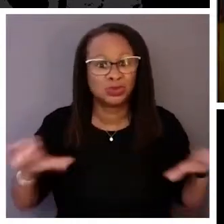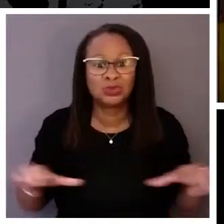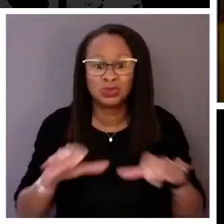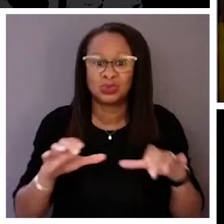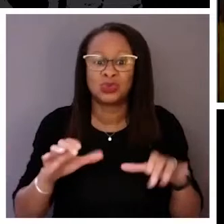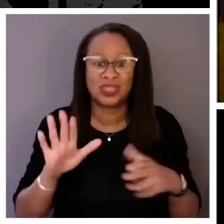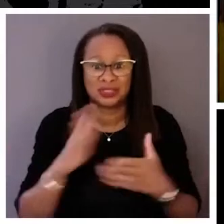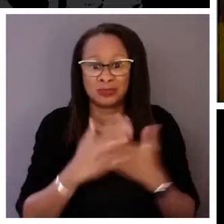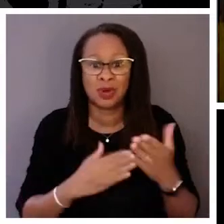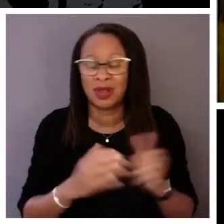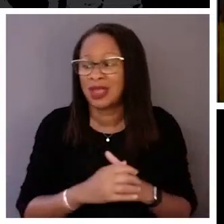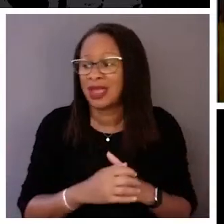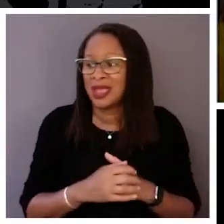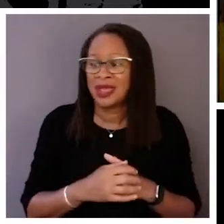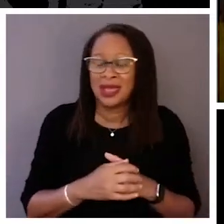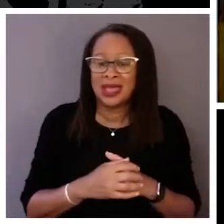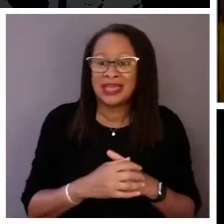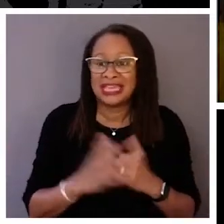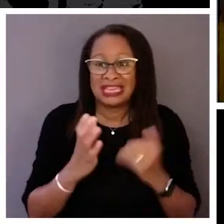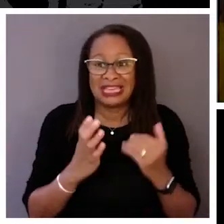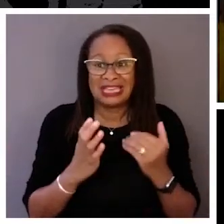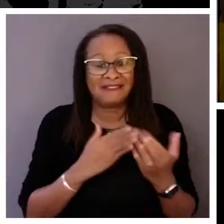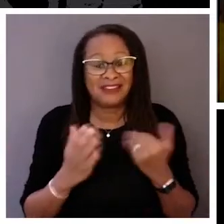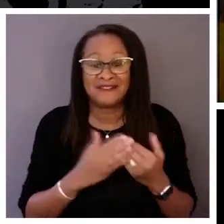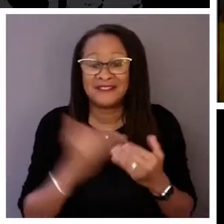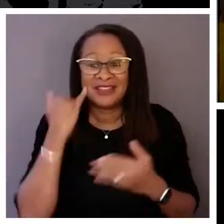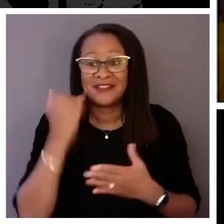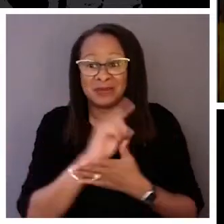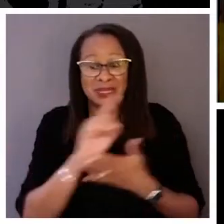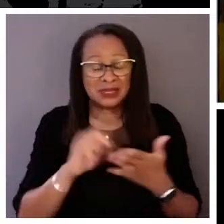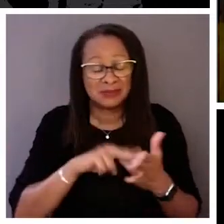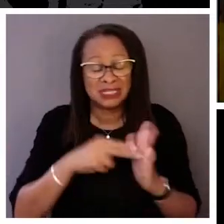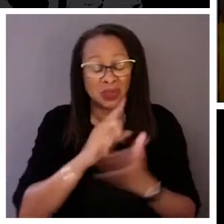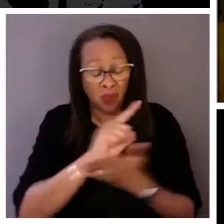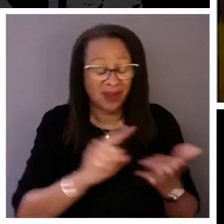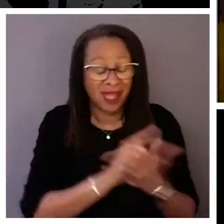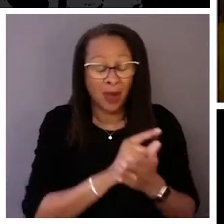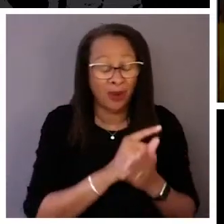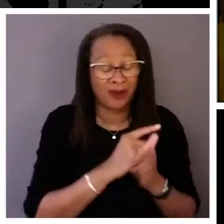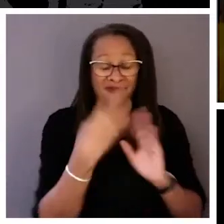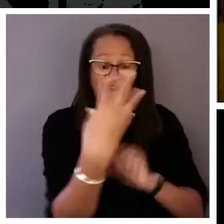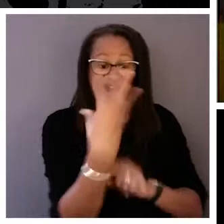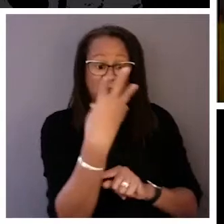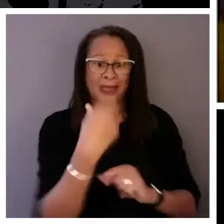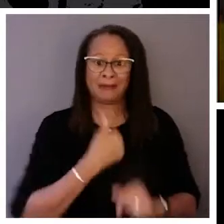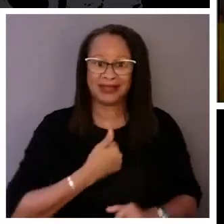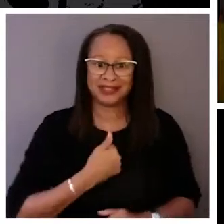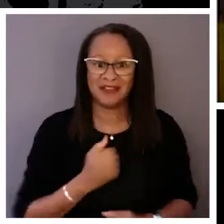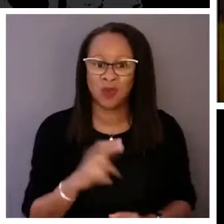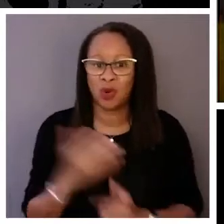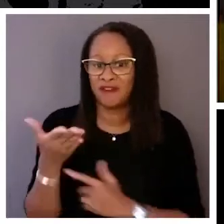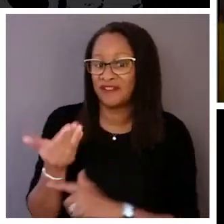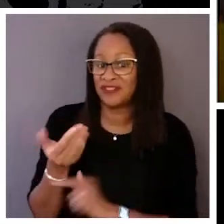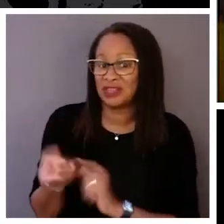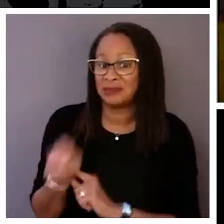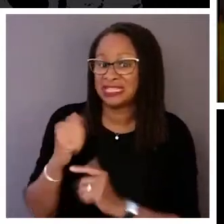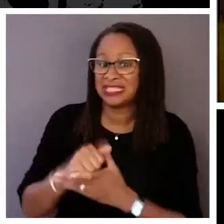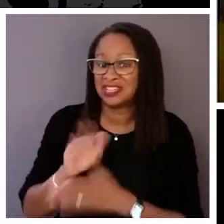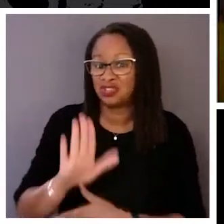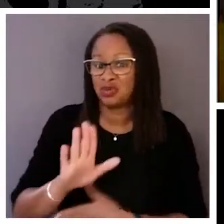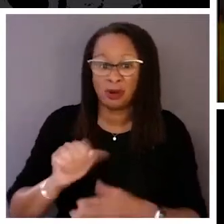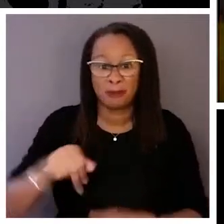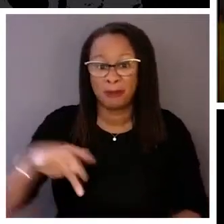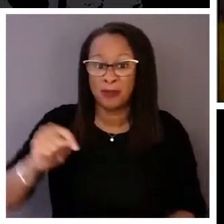this part. And even if that means it's an hour of self-taping or 15 minutes in